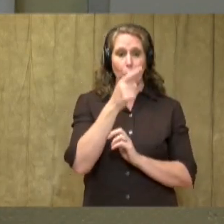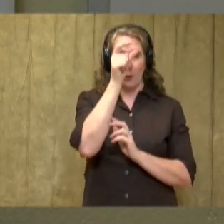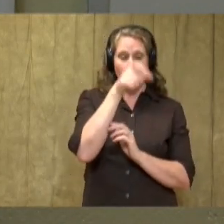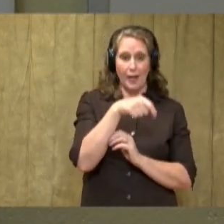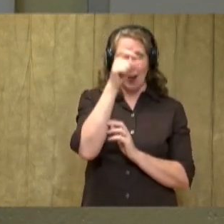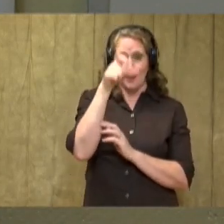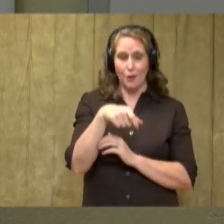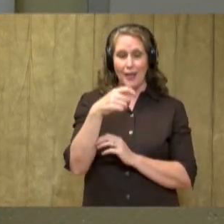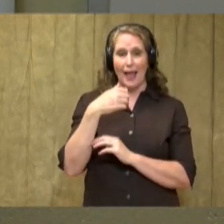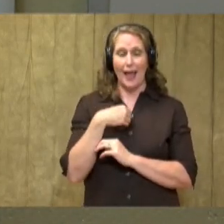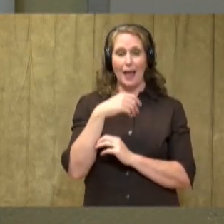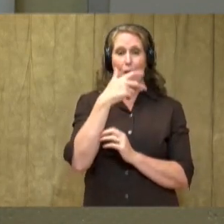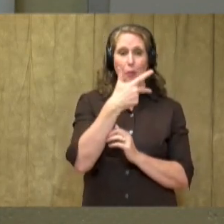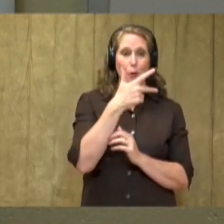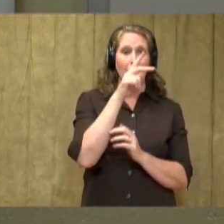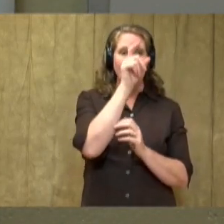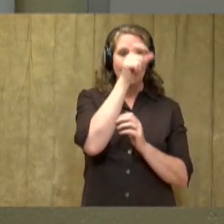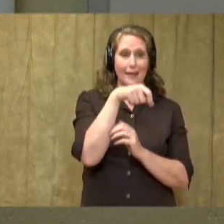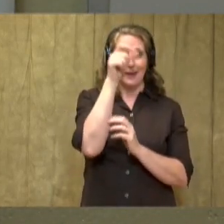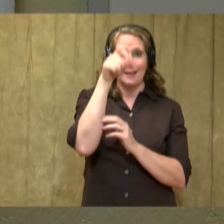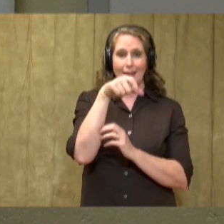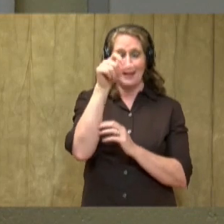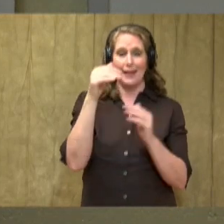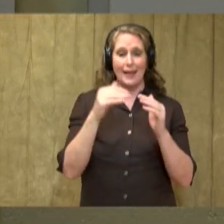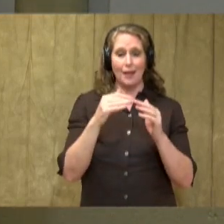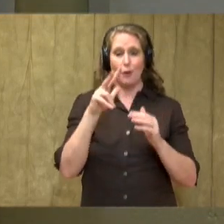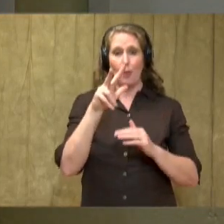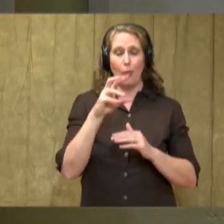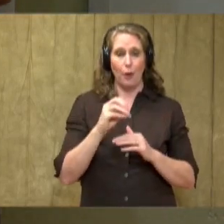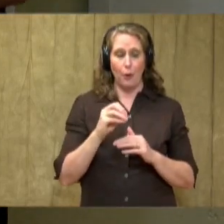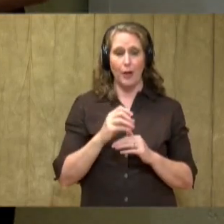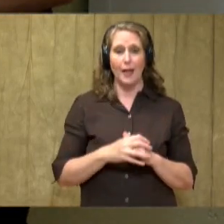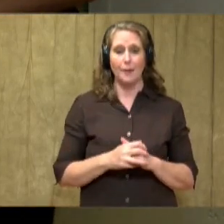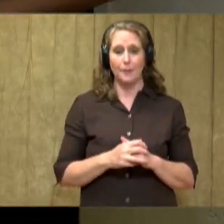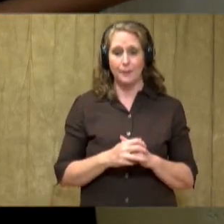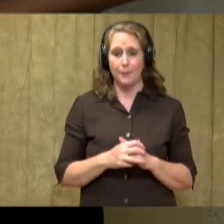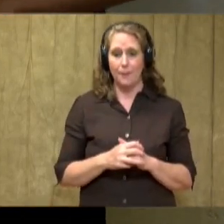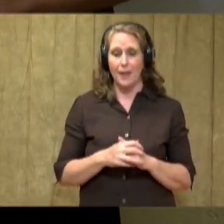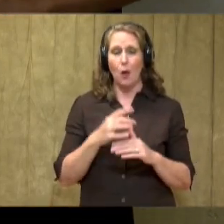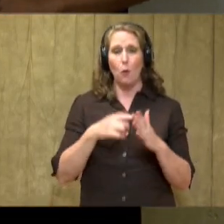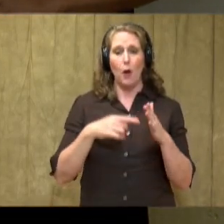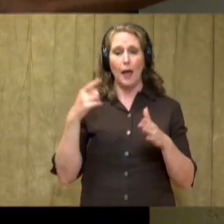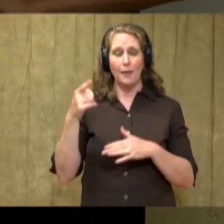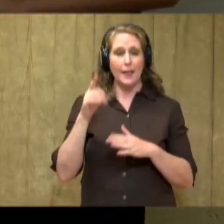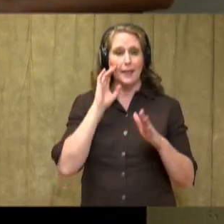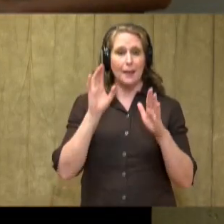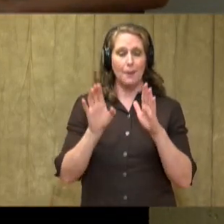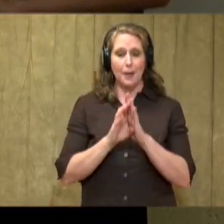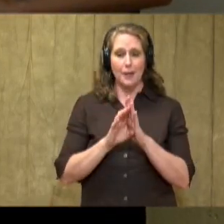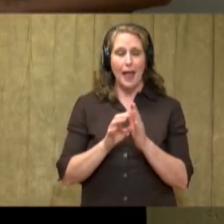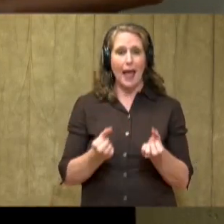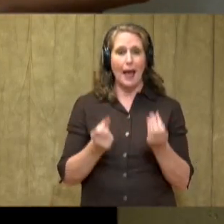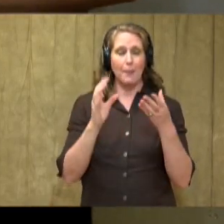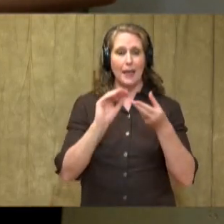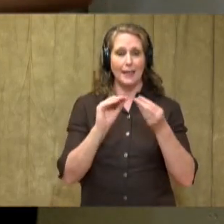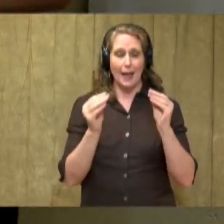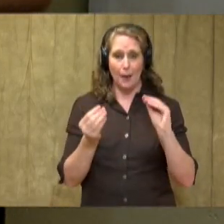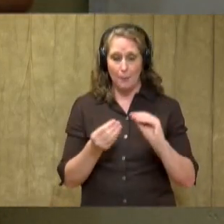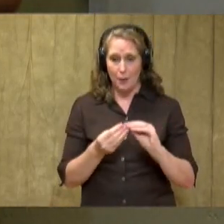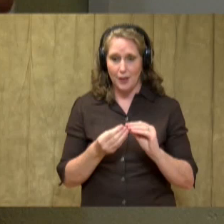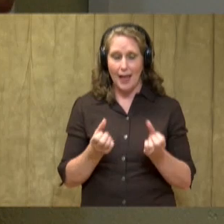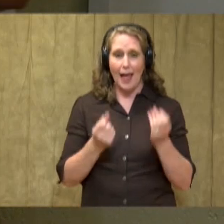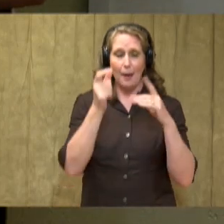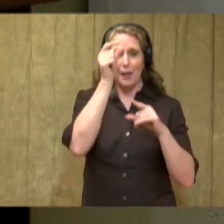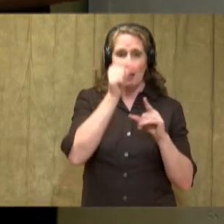had 3 tens. That gave us 30 ones. What about this one? Hold up your numbers. How